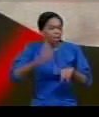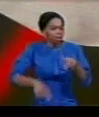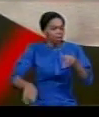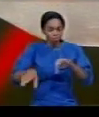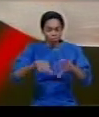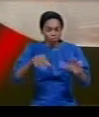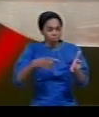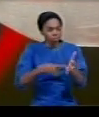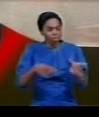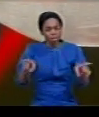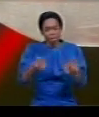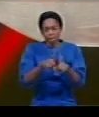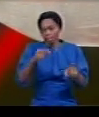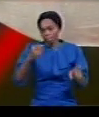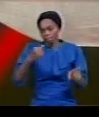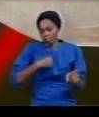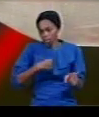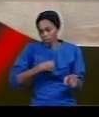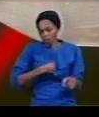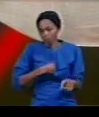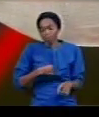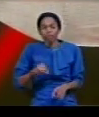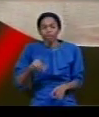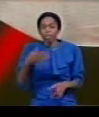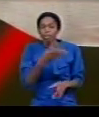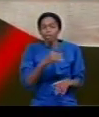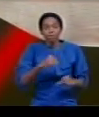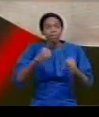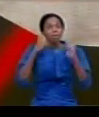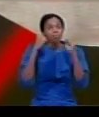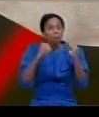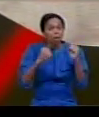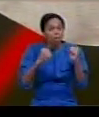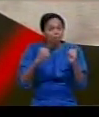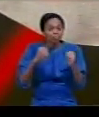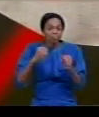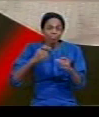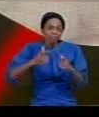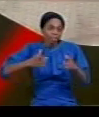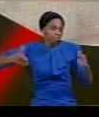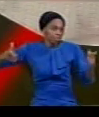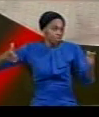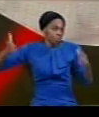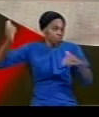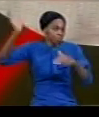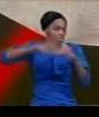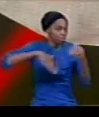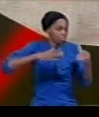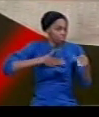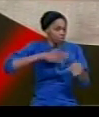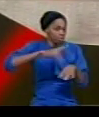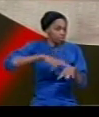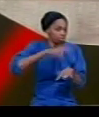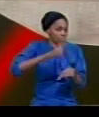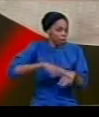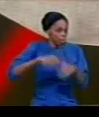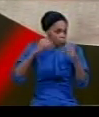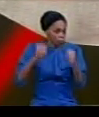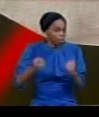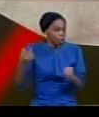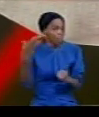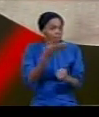like this by myself. There is a power greater than my natural power. There is a